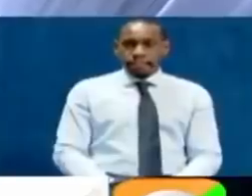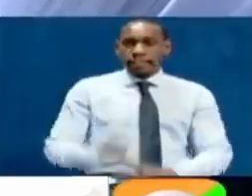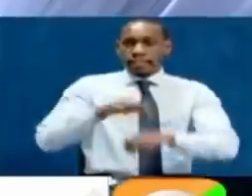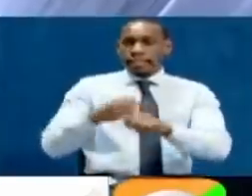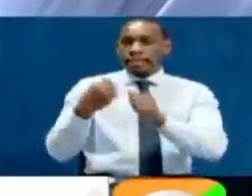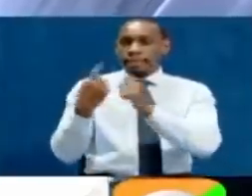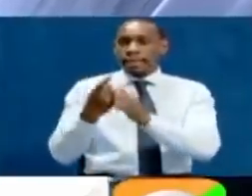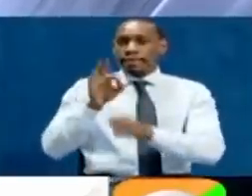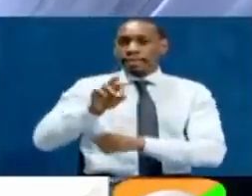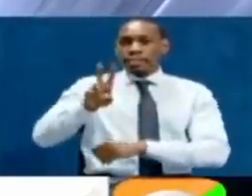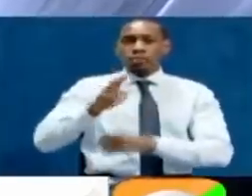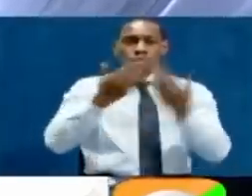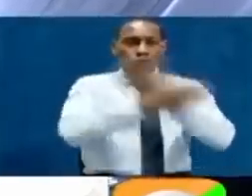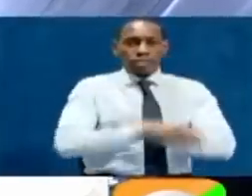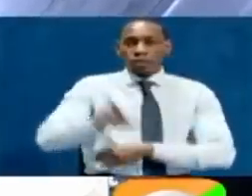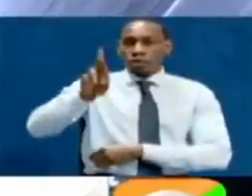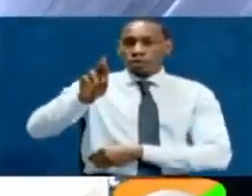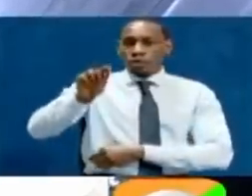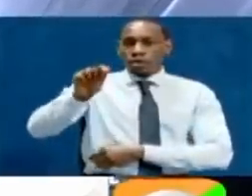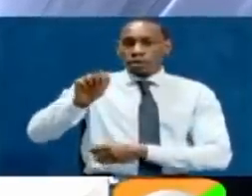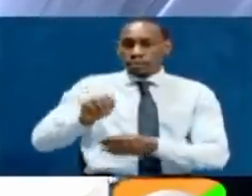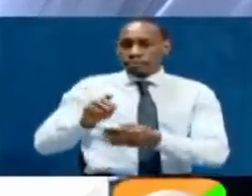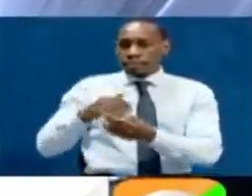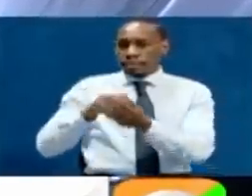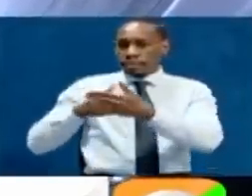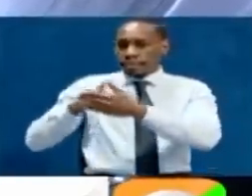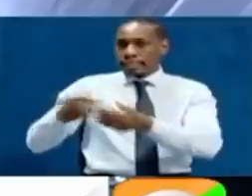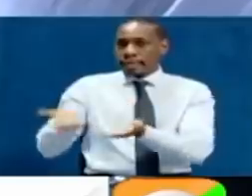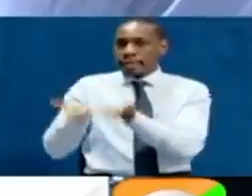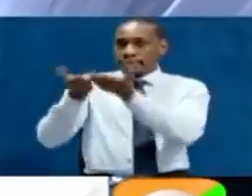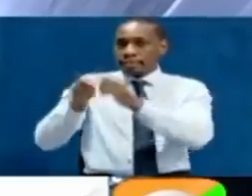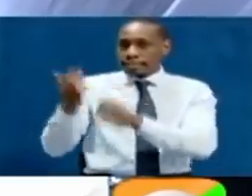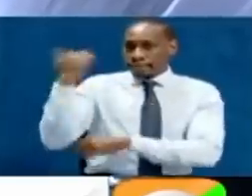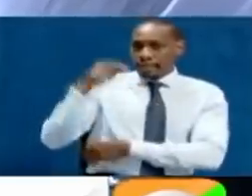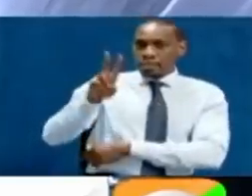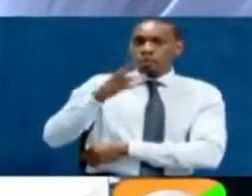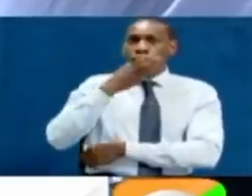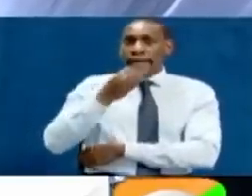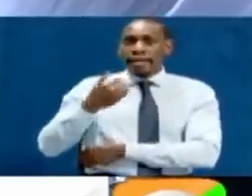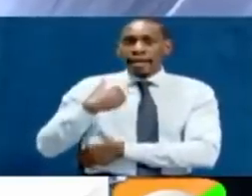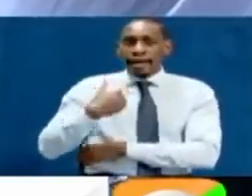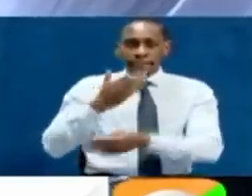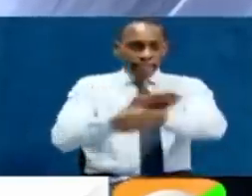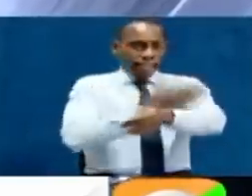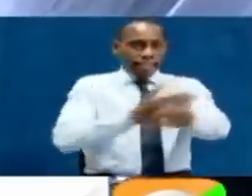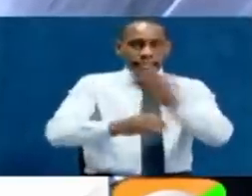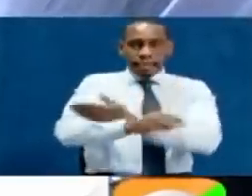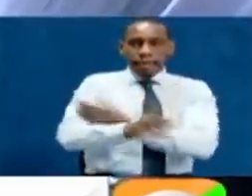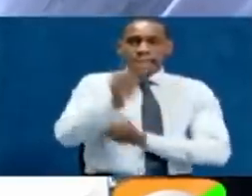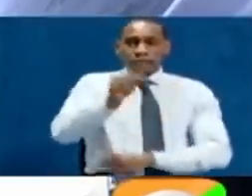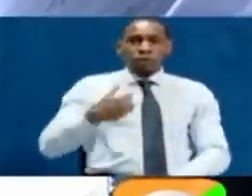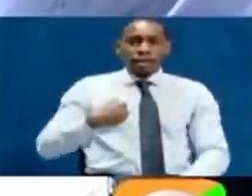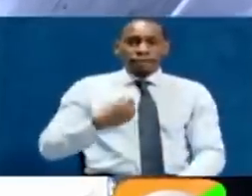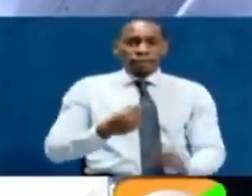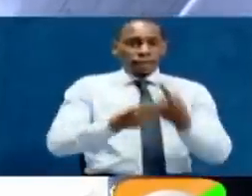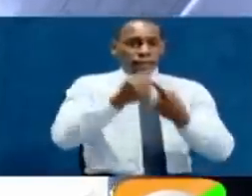At 11:32 p.m., Robert Ouko approaches a lift from Omwenga's apartment, and behind him, two men are carrying the injured man who had a bullet